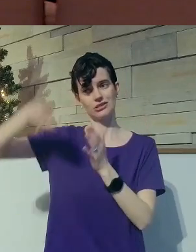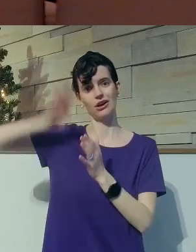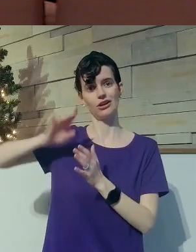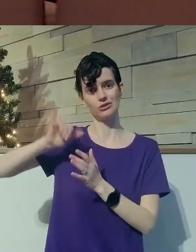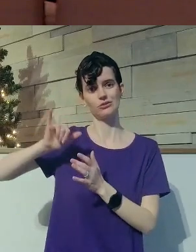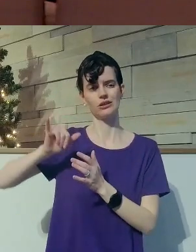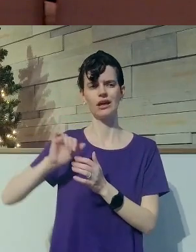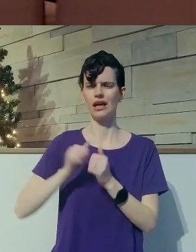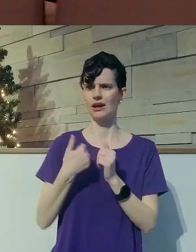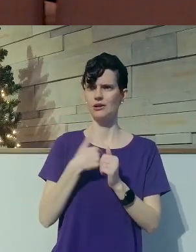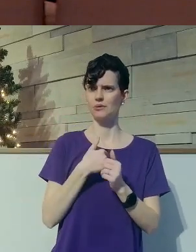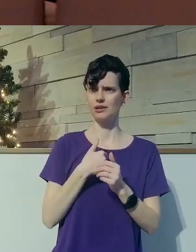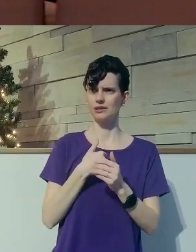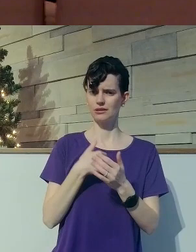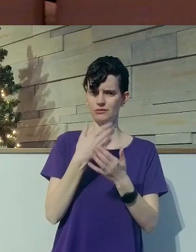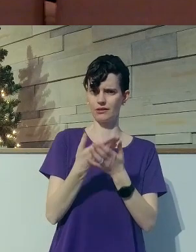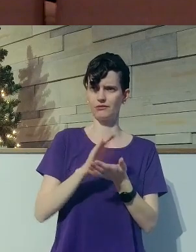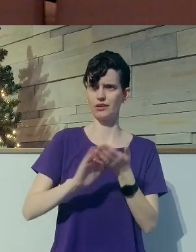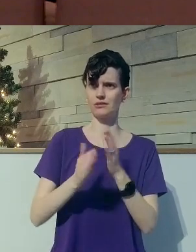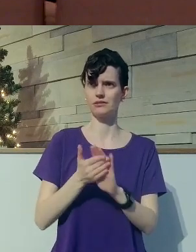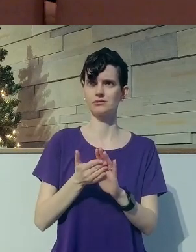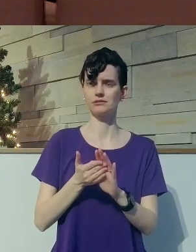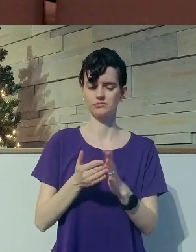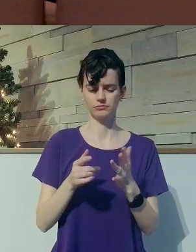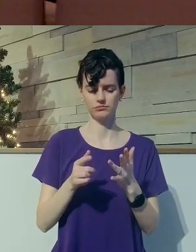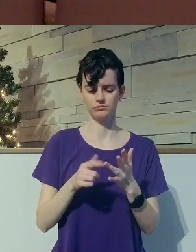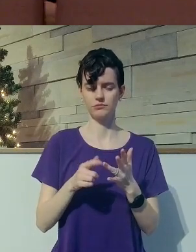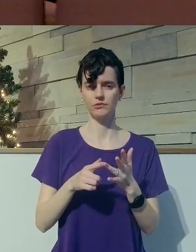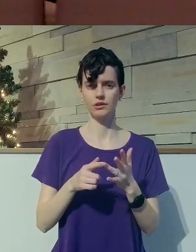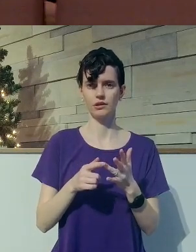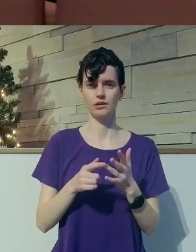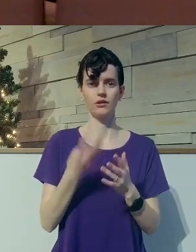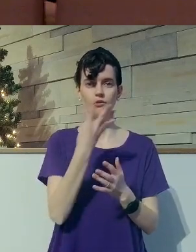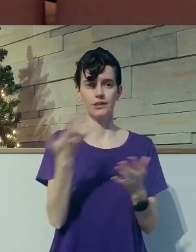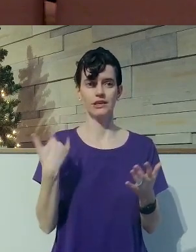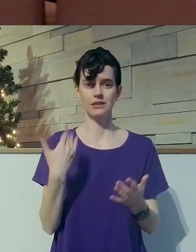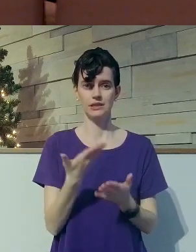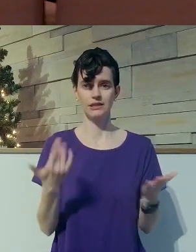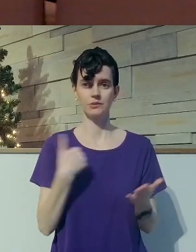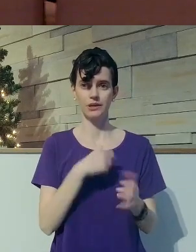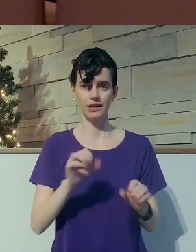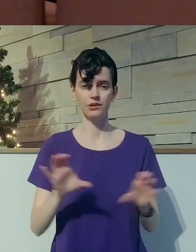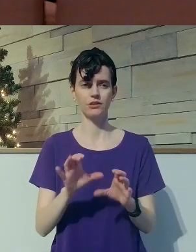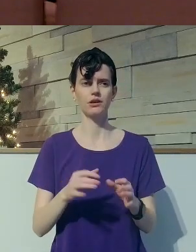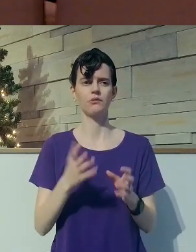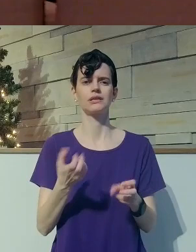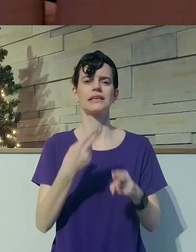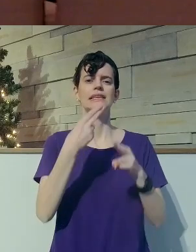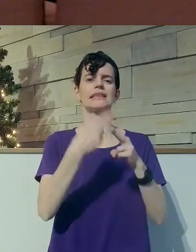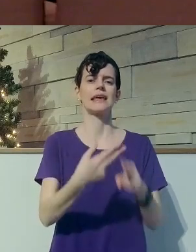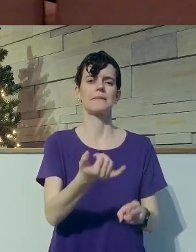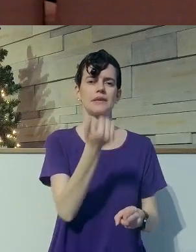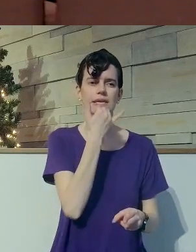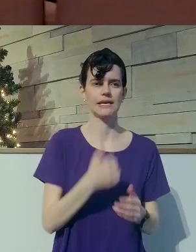So how do we get a way toward forgiving? Let's look at this. Let's look at quickly at four things we can do. Let's name the debt,